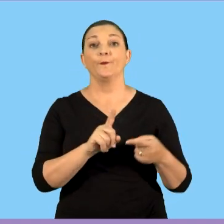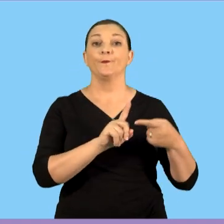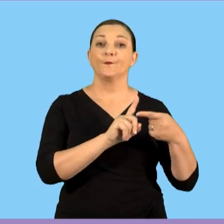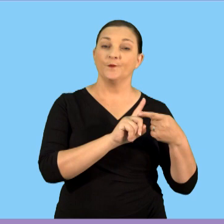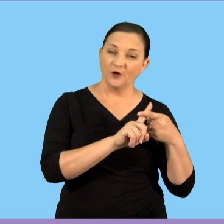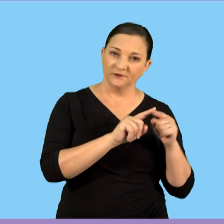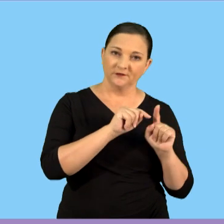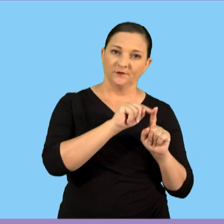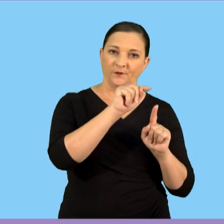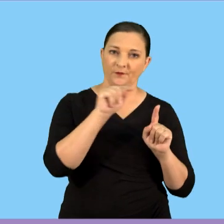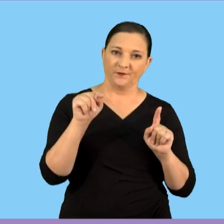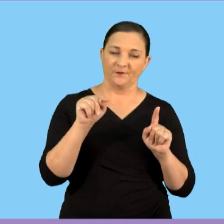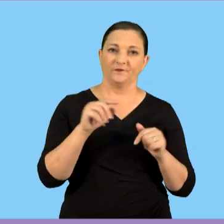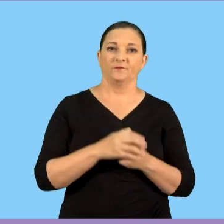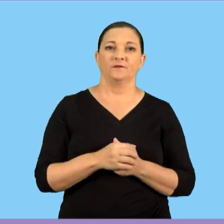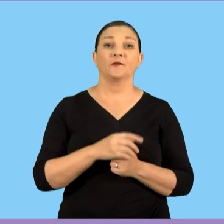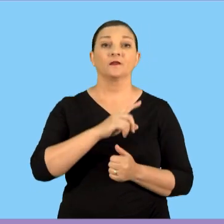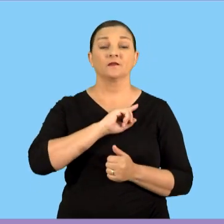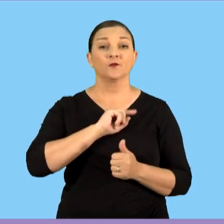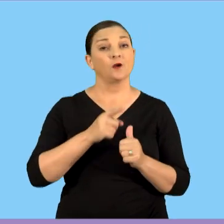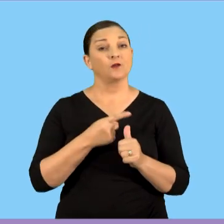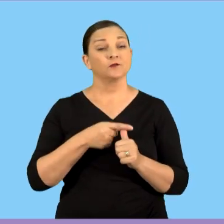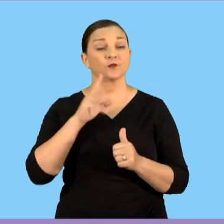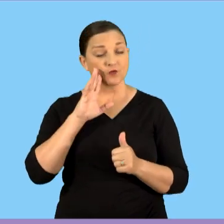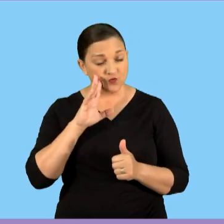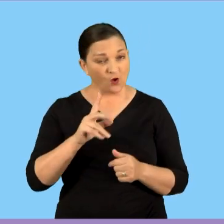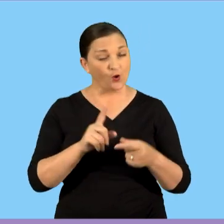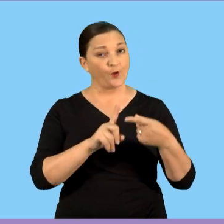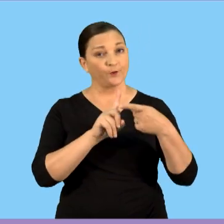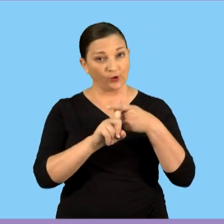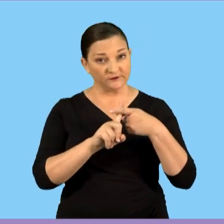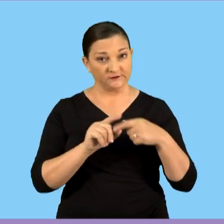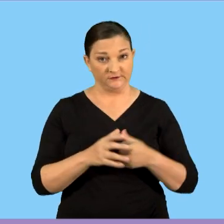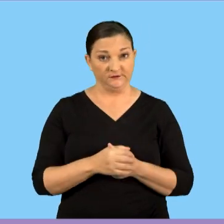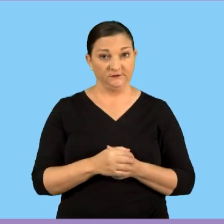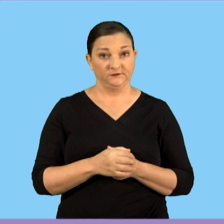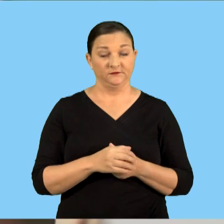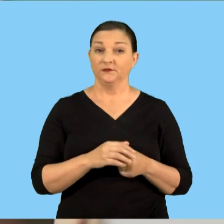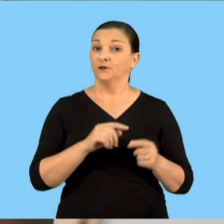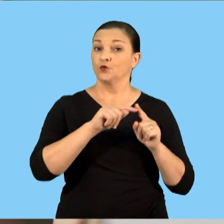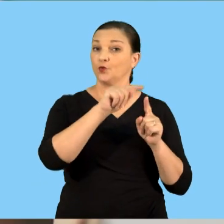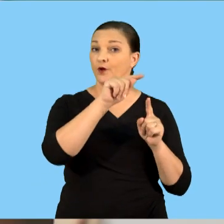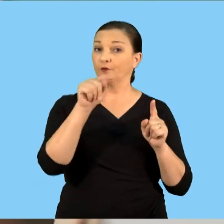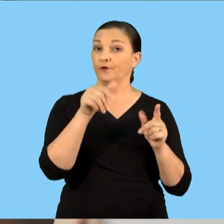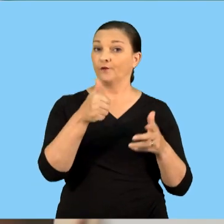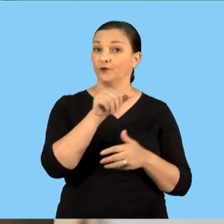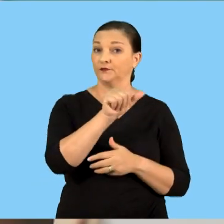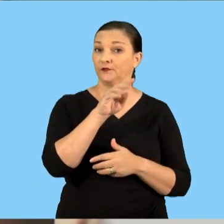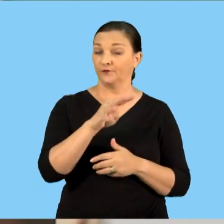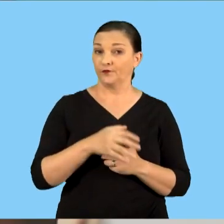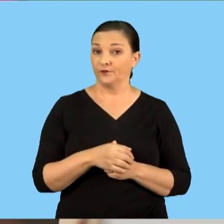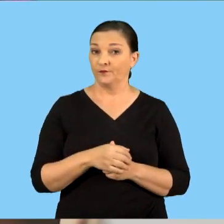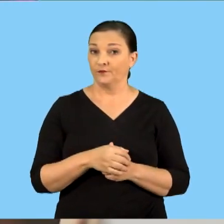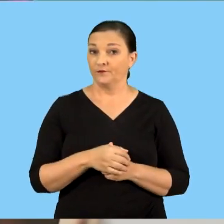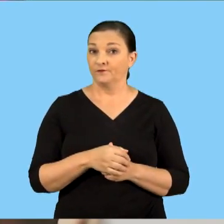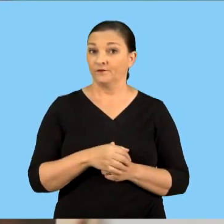a positive square root, which means that our answer from that is going to be a positive. And what is the square root of 64?